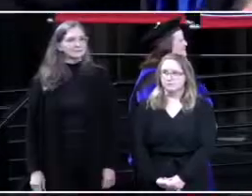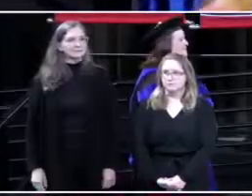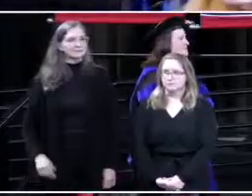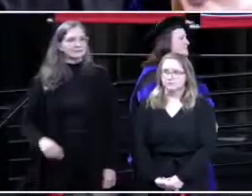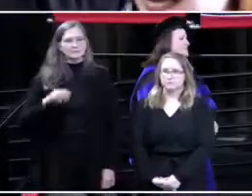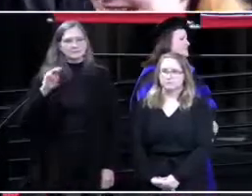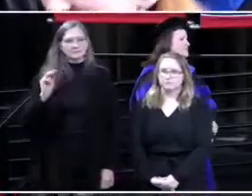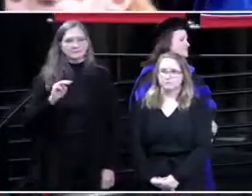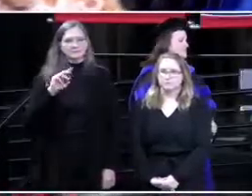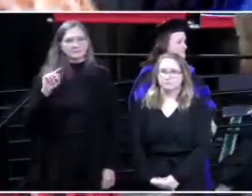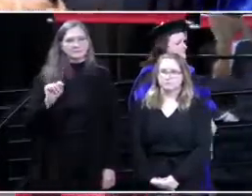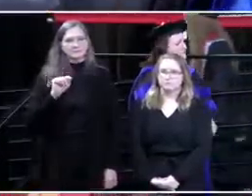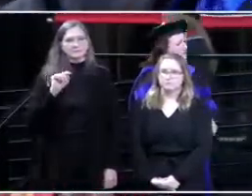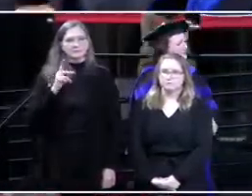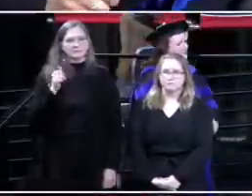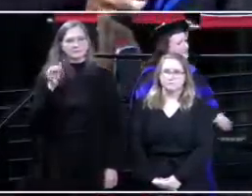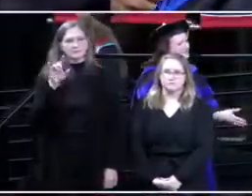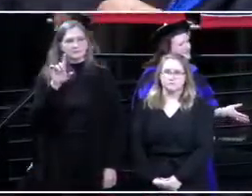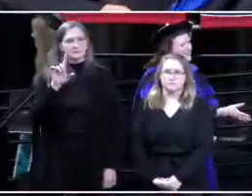Malaysia Tatiana Dorsey.